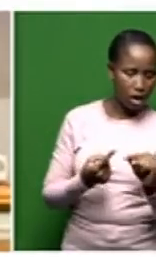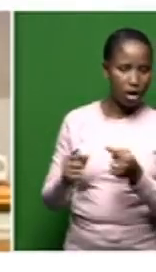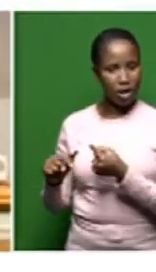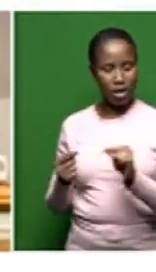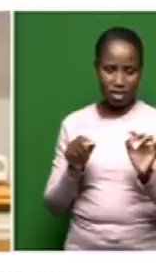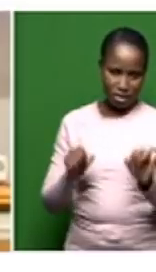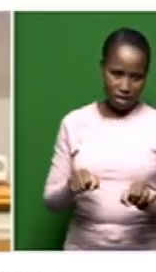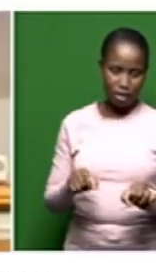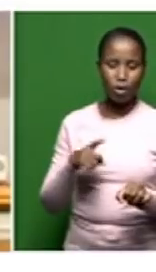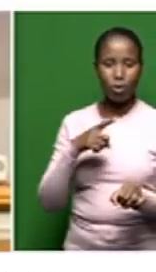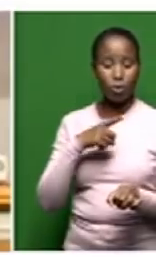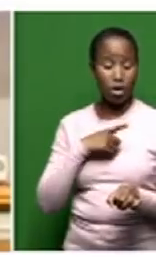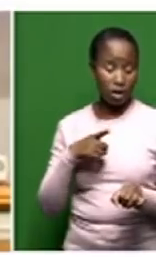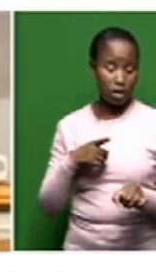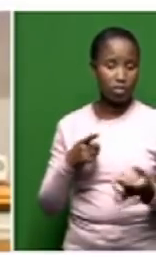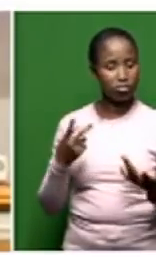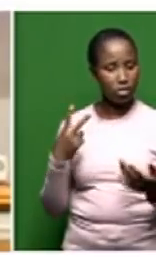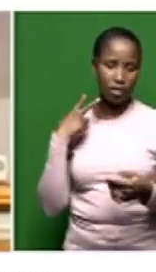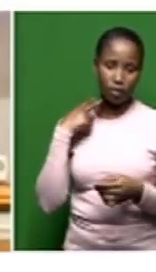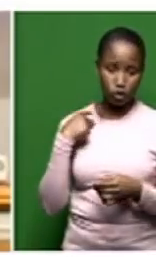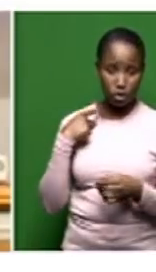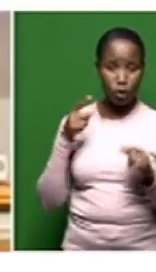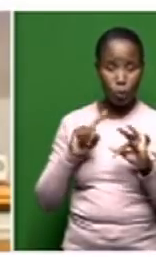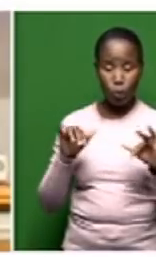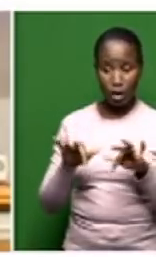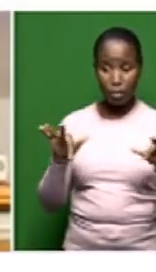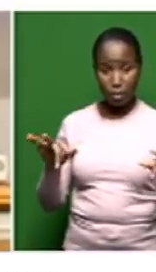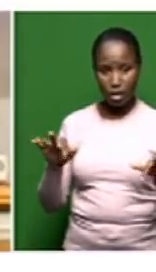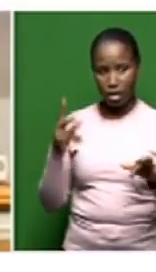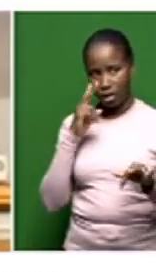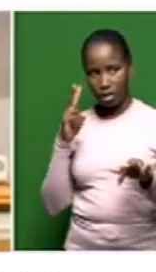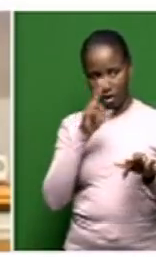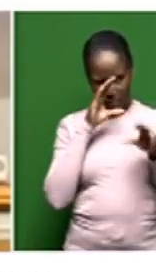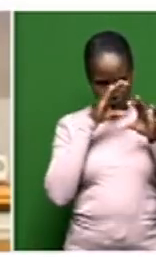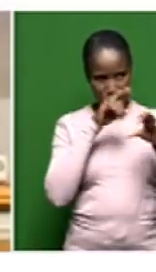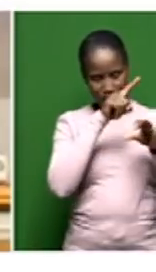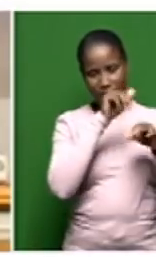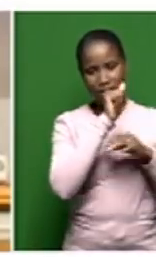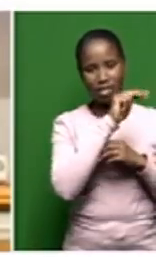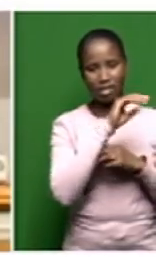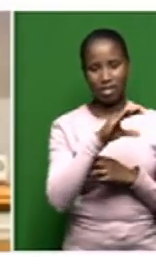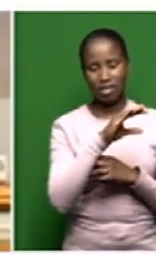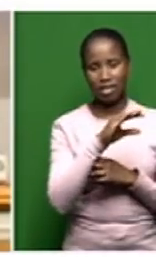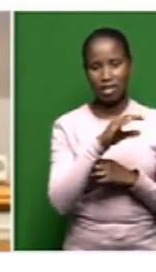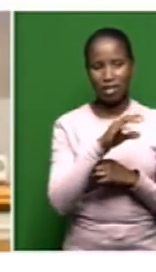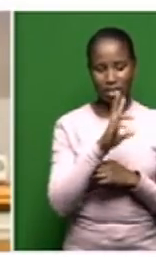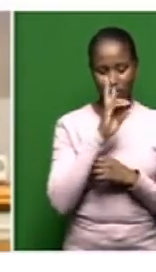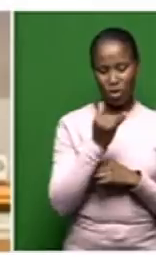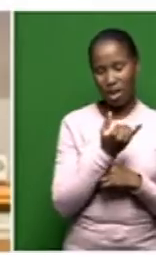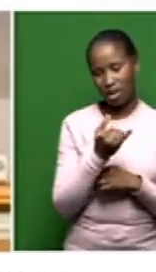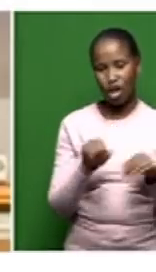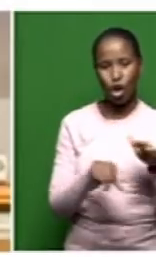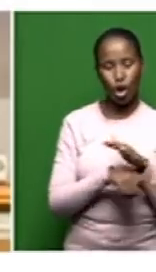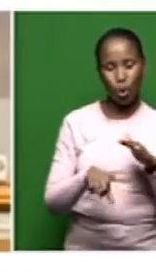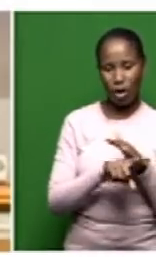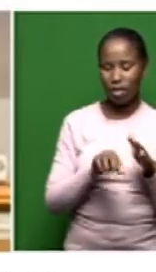Because unfortunately, the view has been in the ANC that local politics is really not that serious.